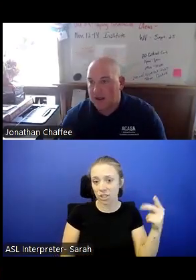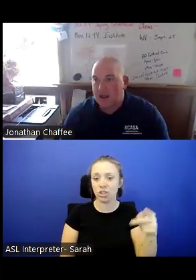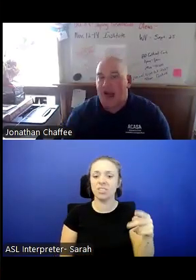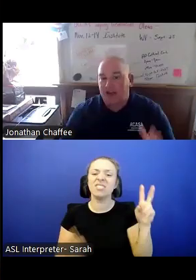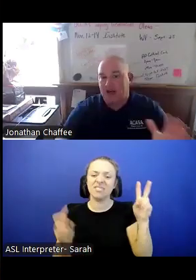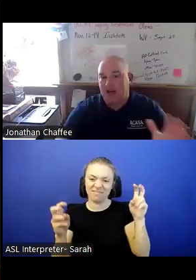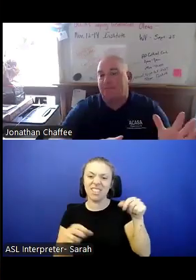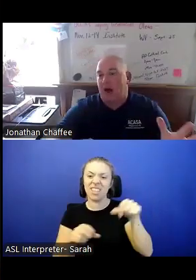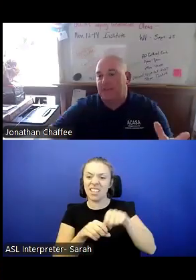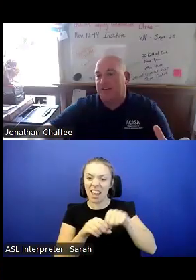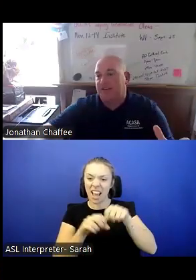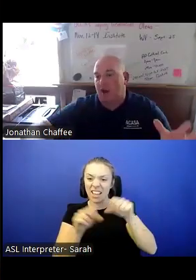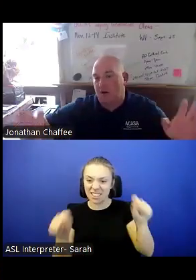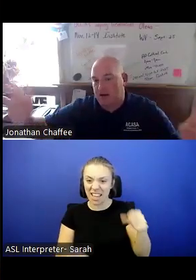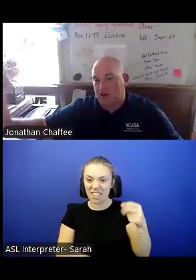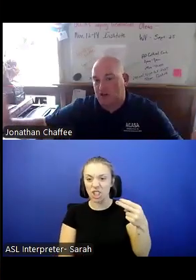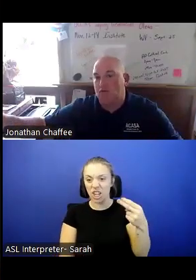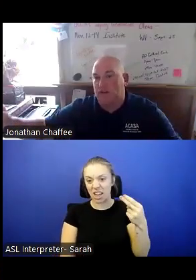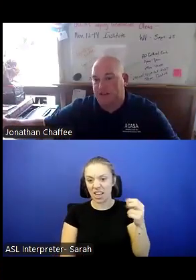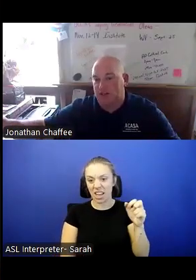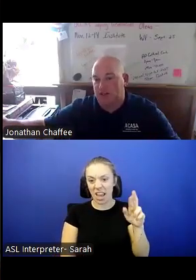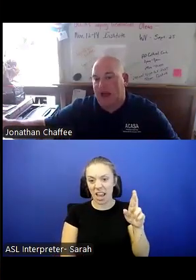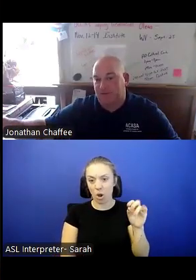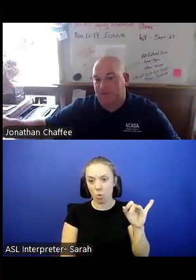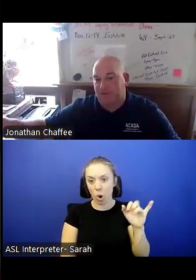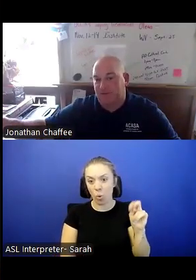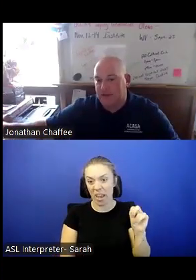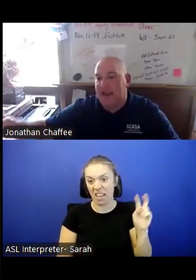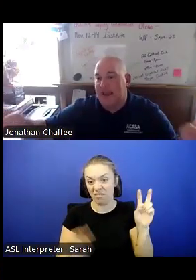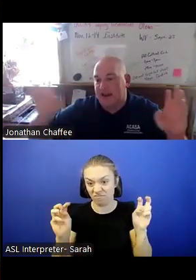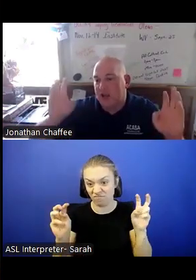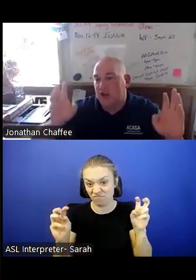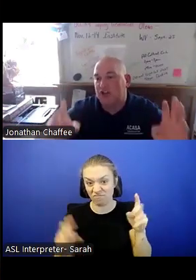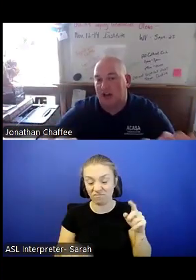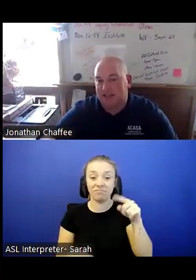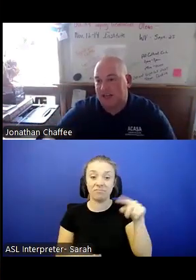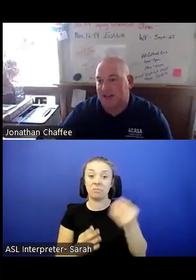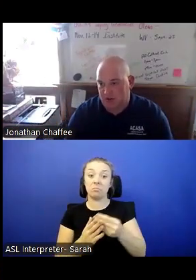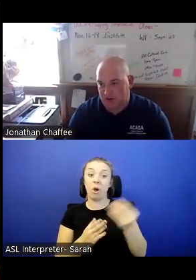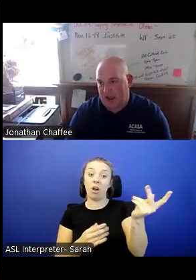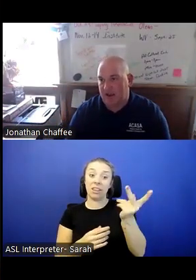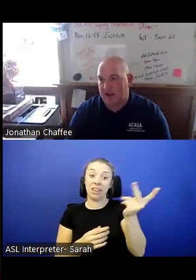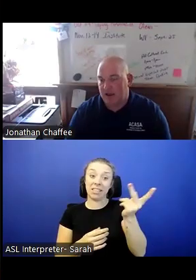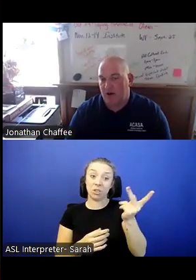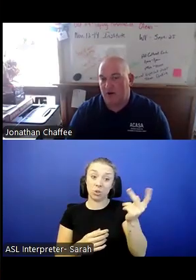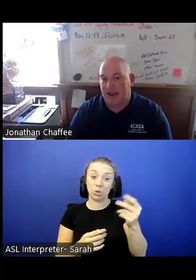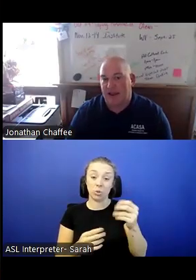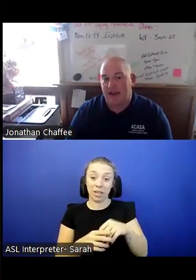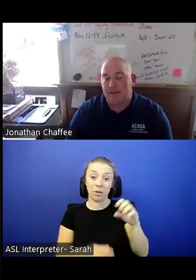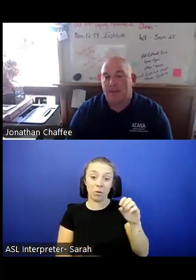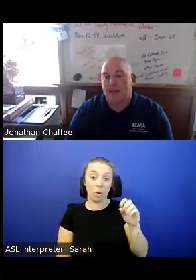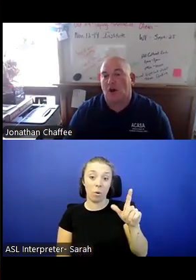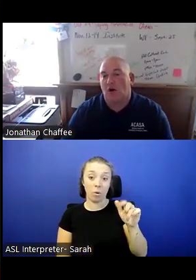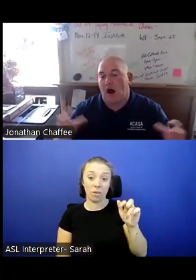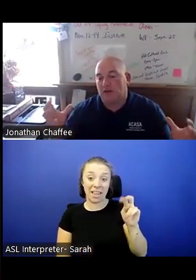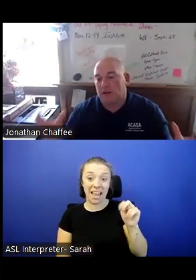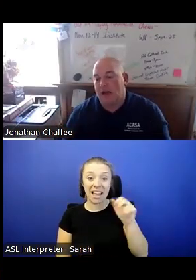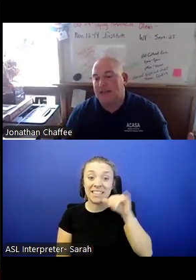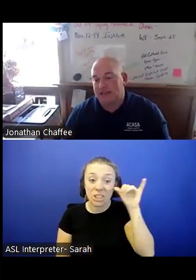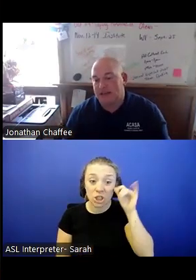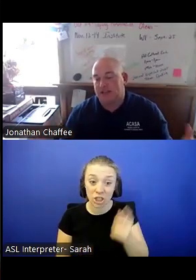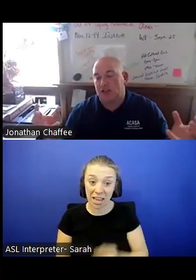heroin. I just bought these in our 2 illicit shops in Olean just yesterday. Okay. So